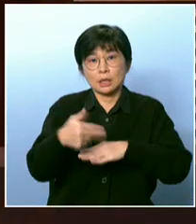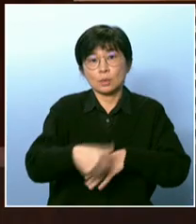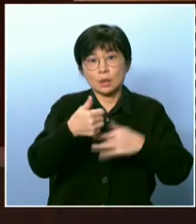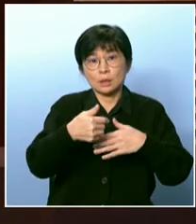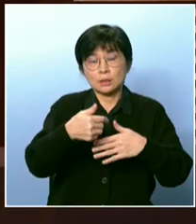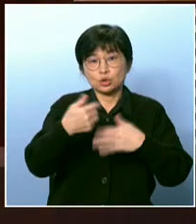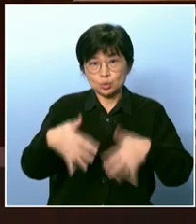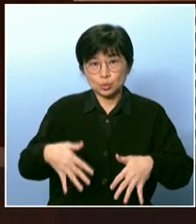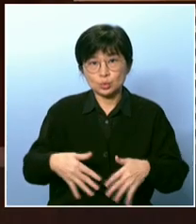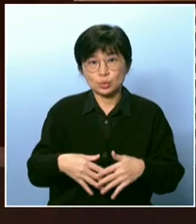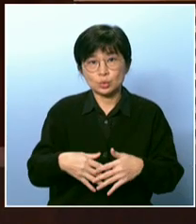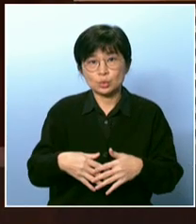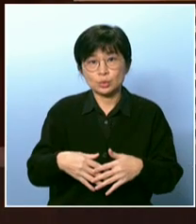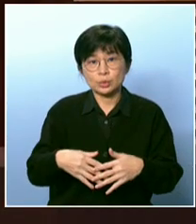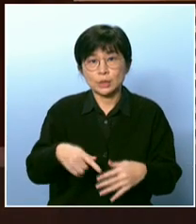they